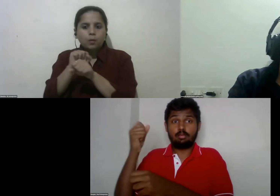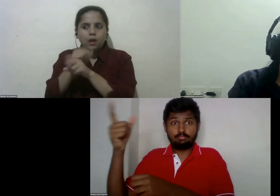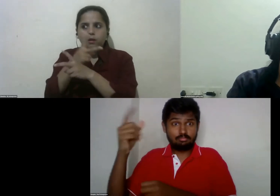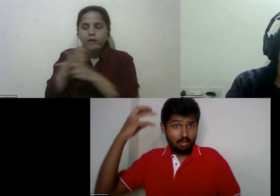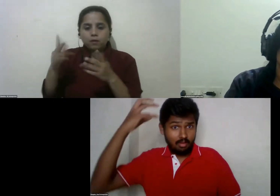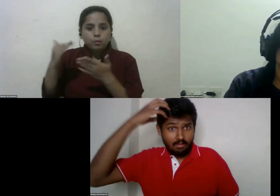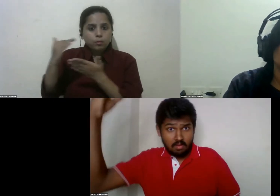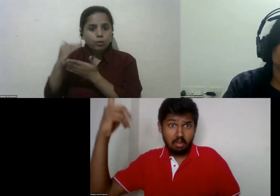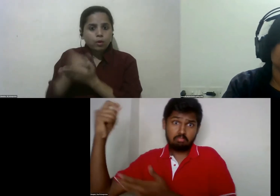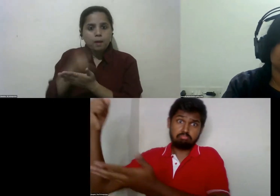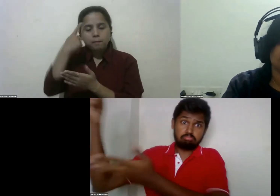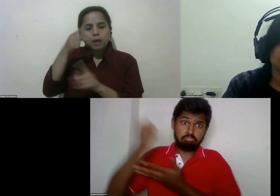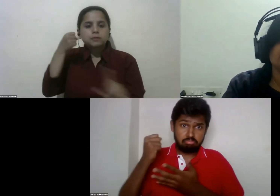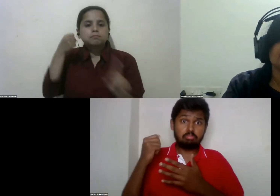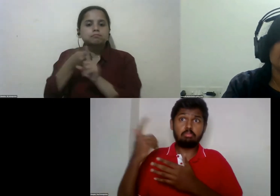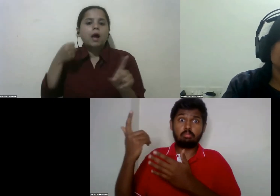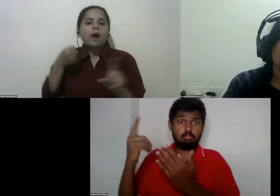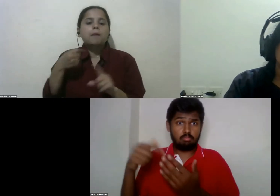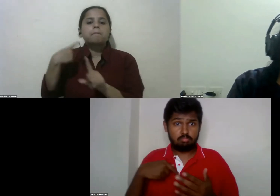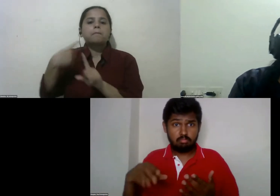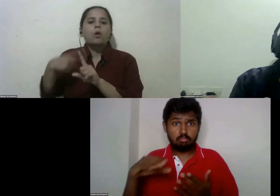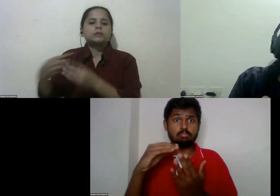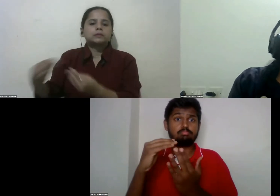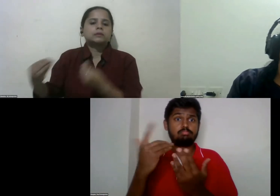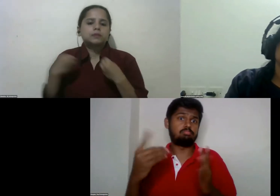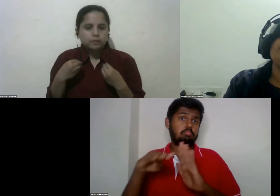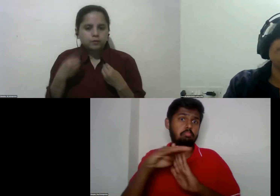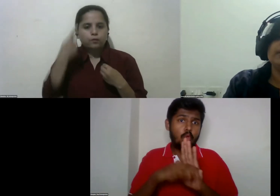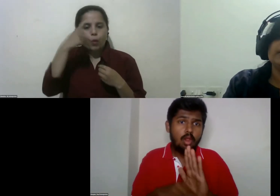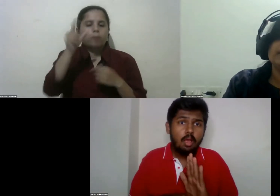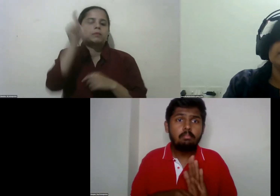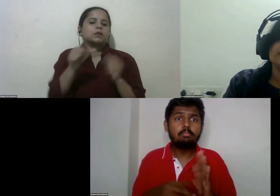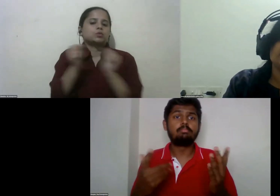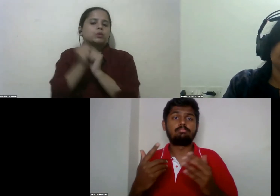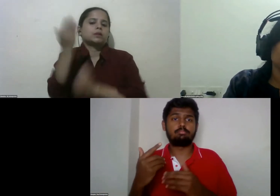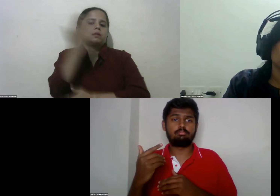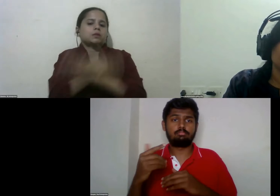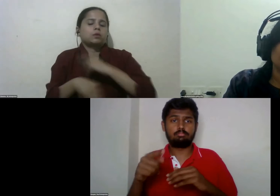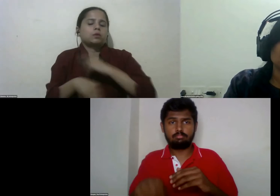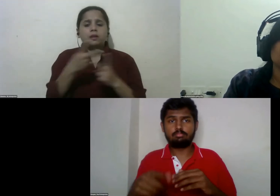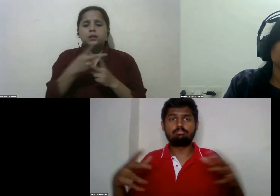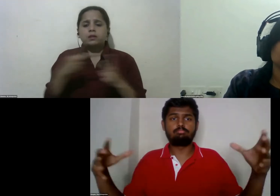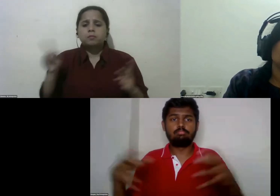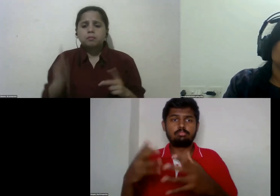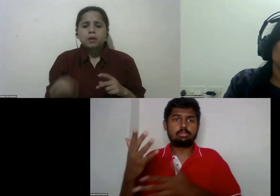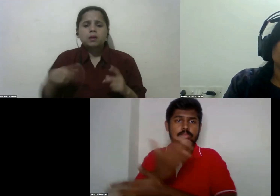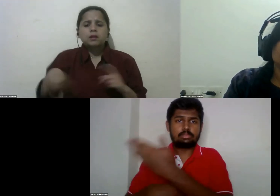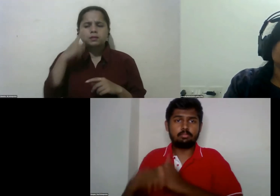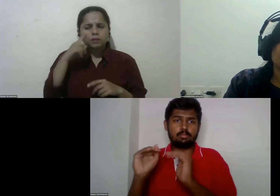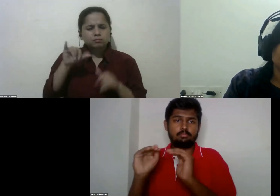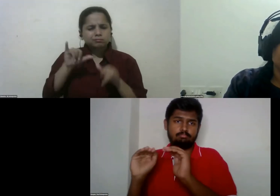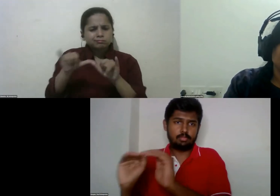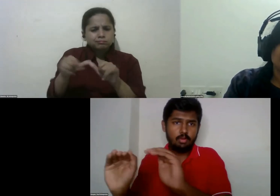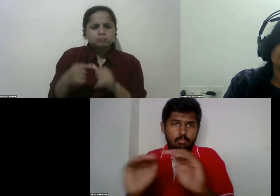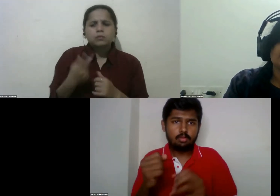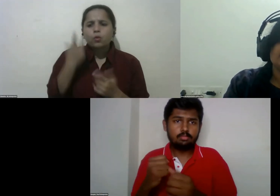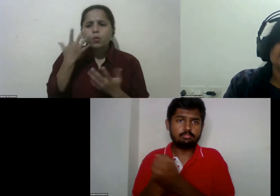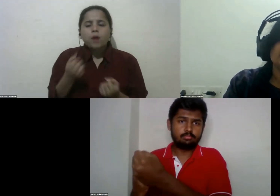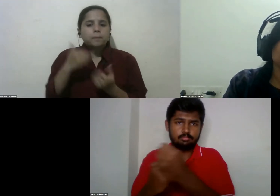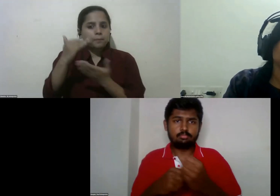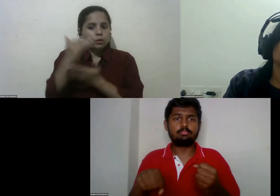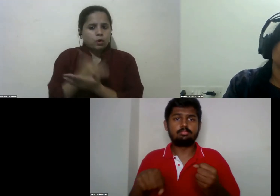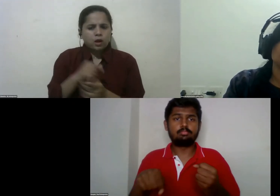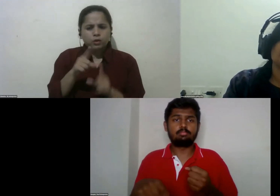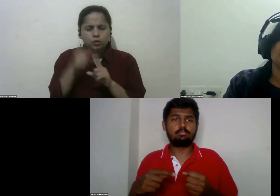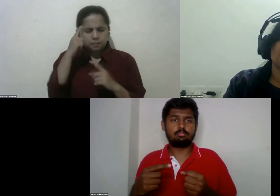an impact on persons with disabilities, and the need for different income ceiling or measures when we design programs,